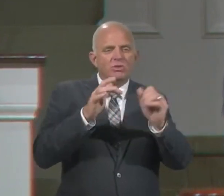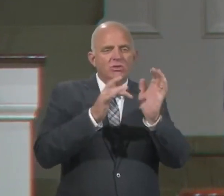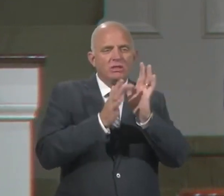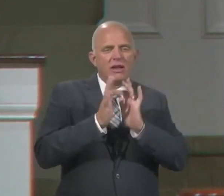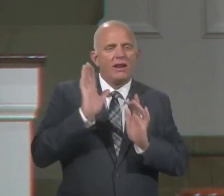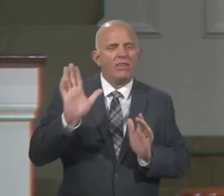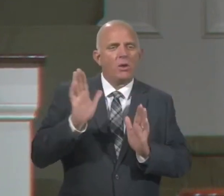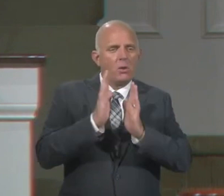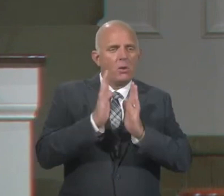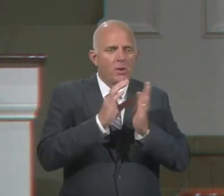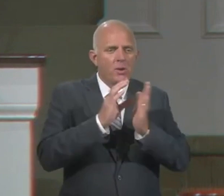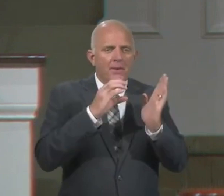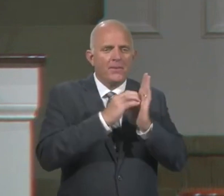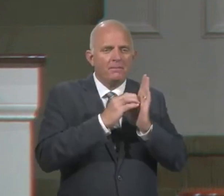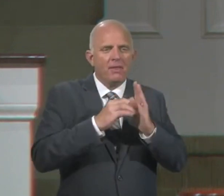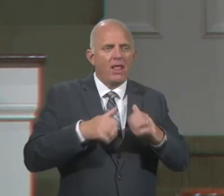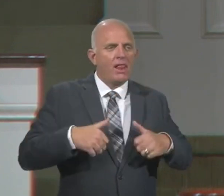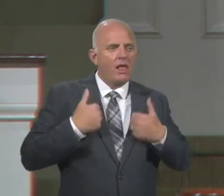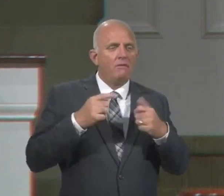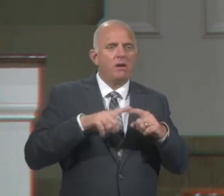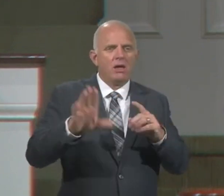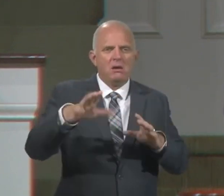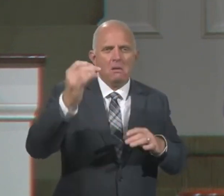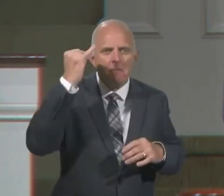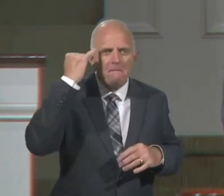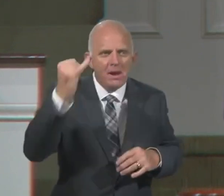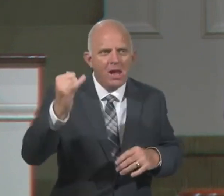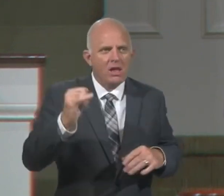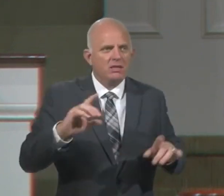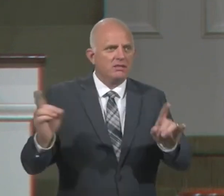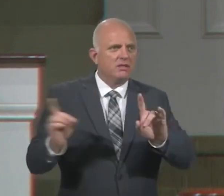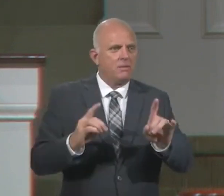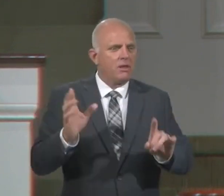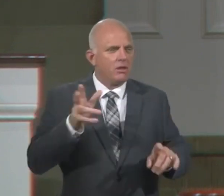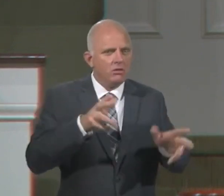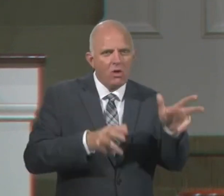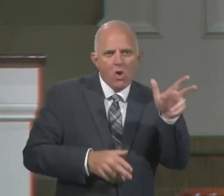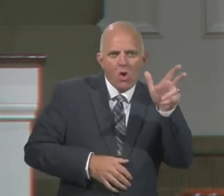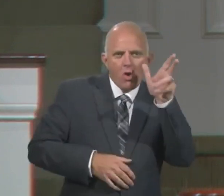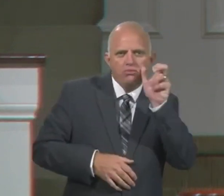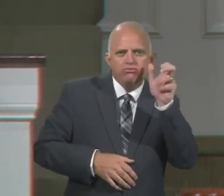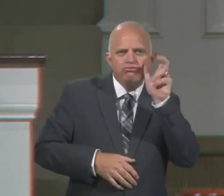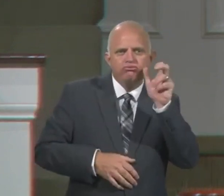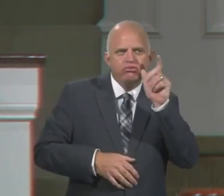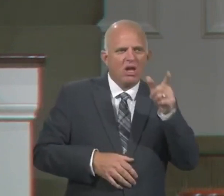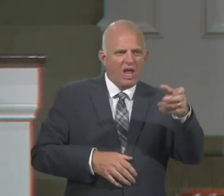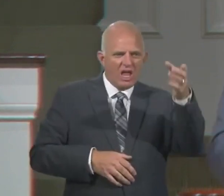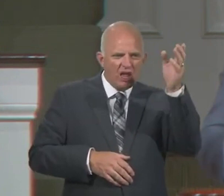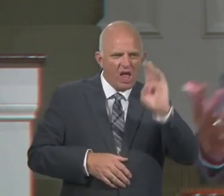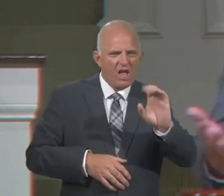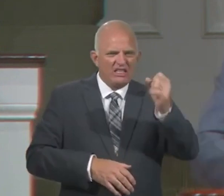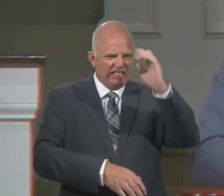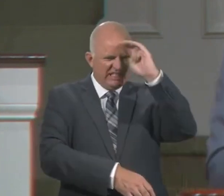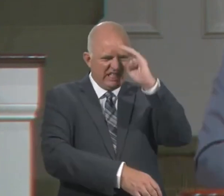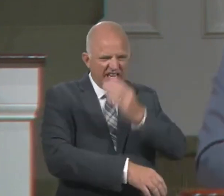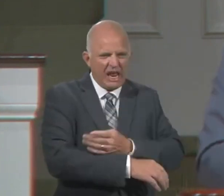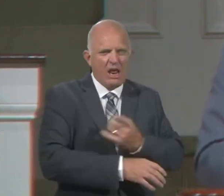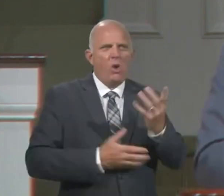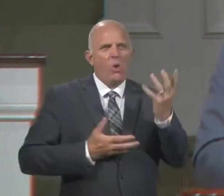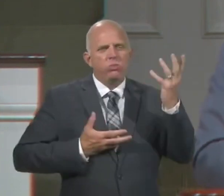you imagine being that disciple, listening to the Son of God talking to his